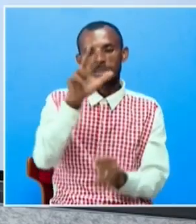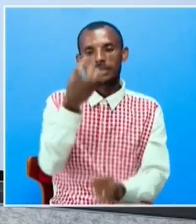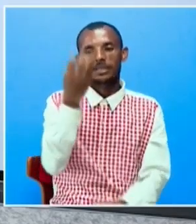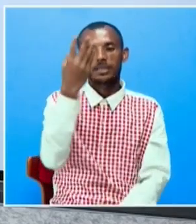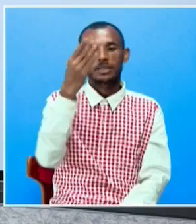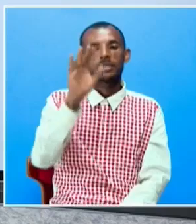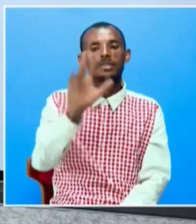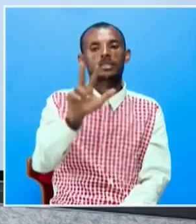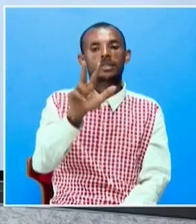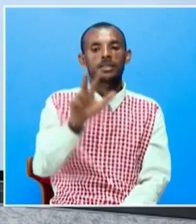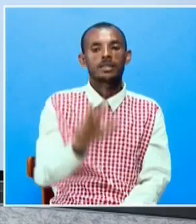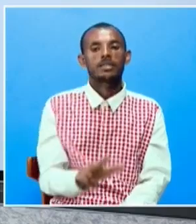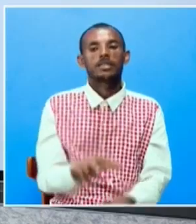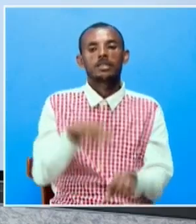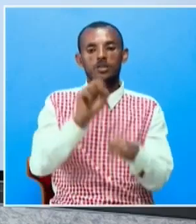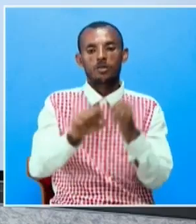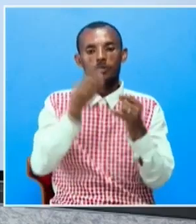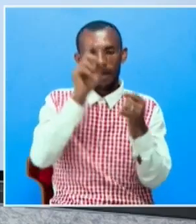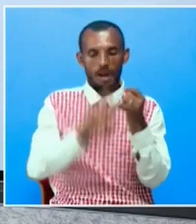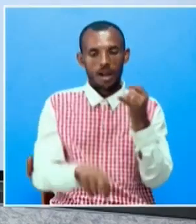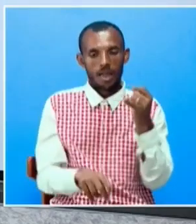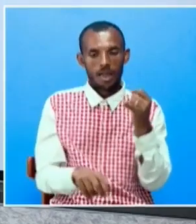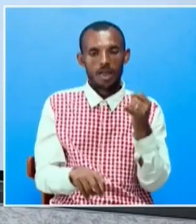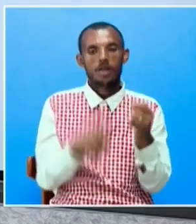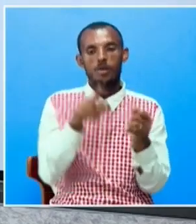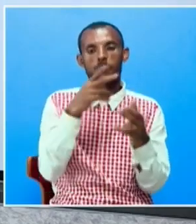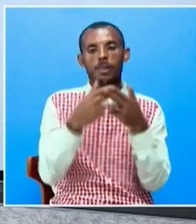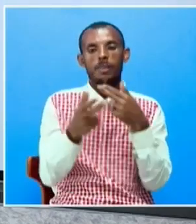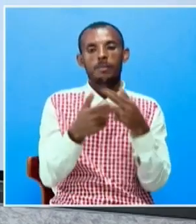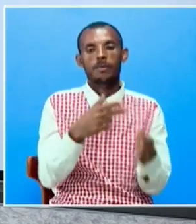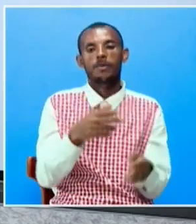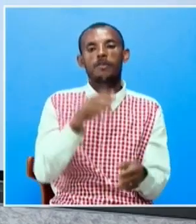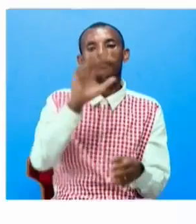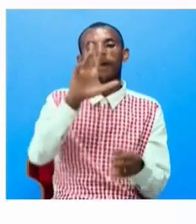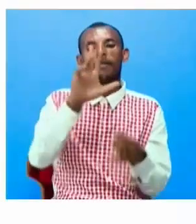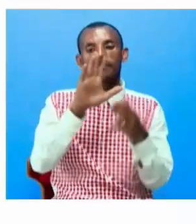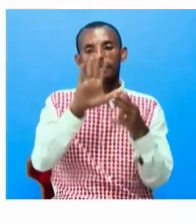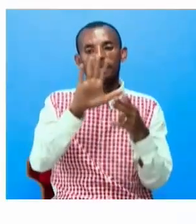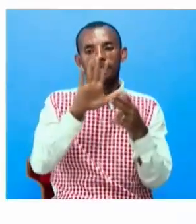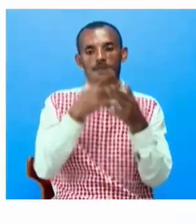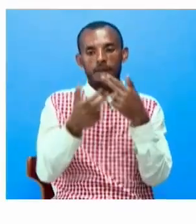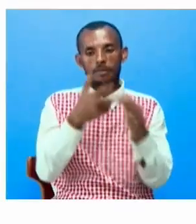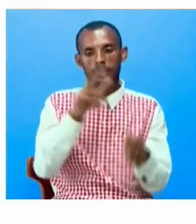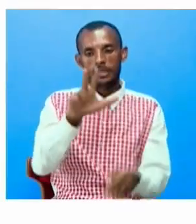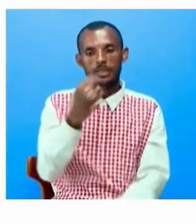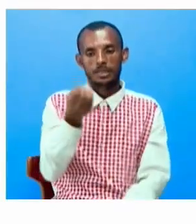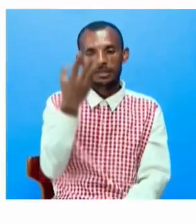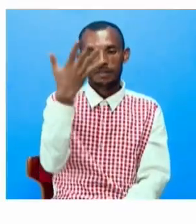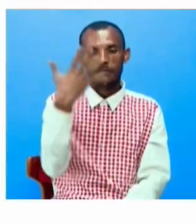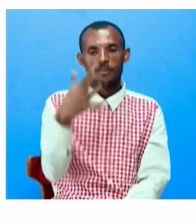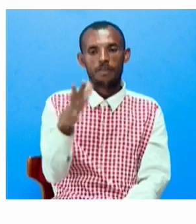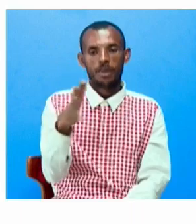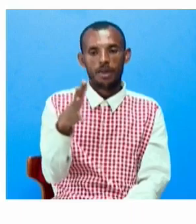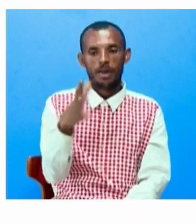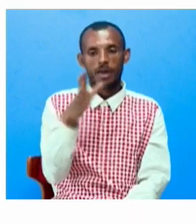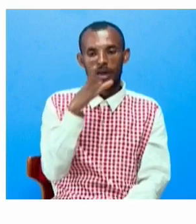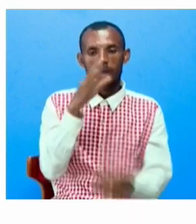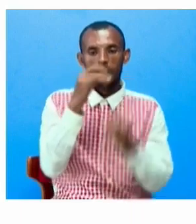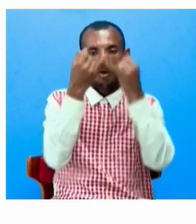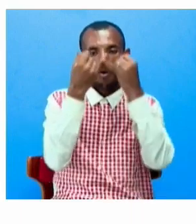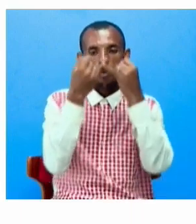becomes 3. So finally, you multiply 5 with 3, it becomes 15